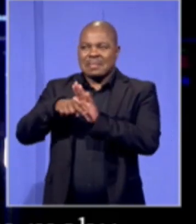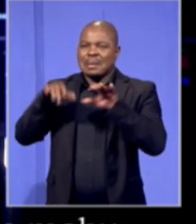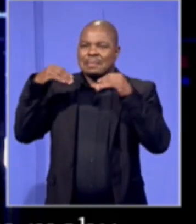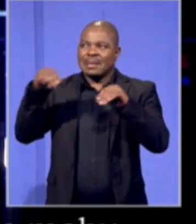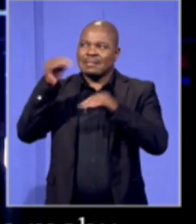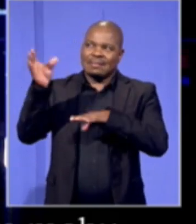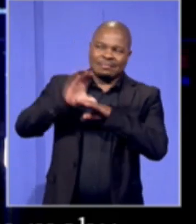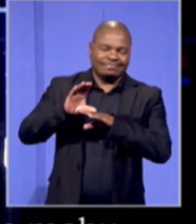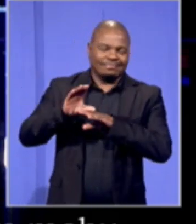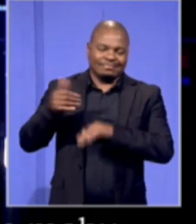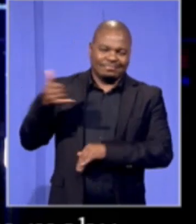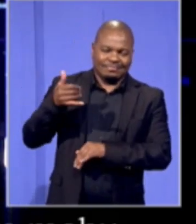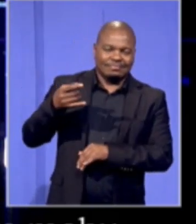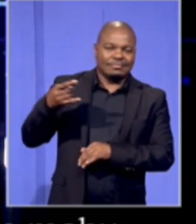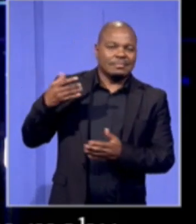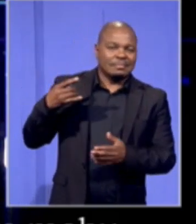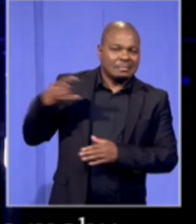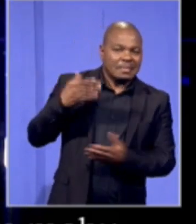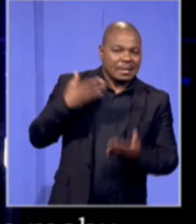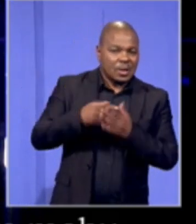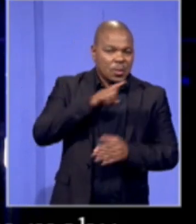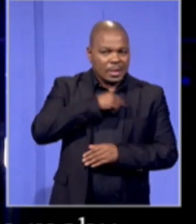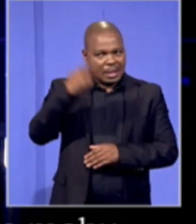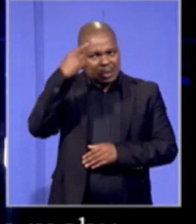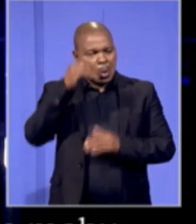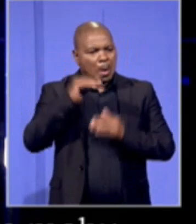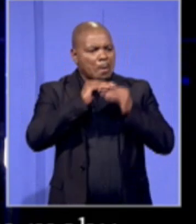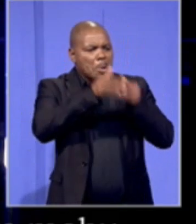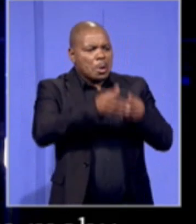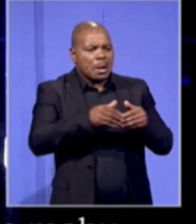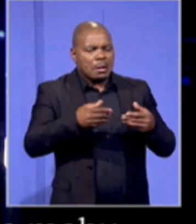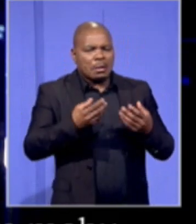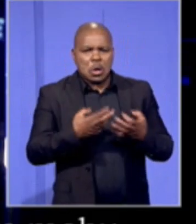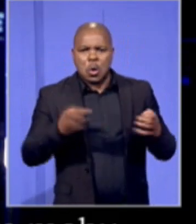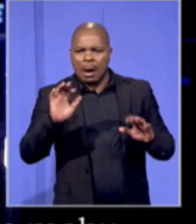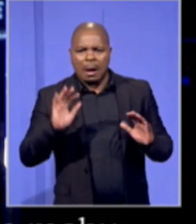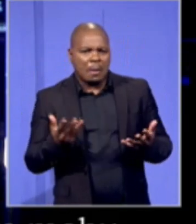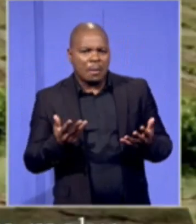ka ha ba ngongoreha ka lebaka la ditokelo tsa tshireletso ya thepa.